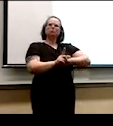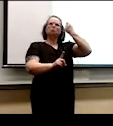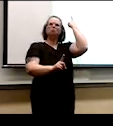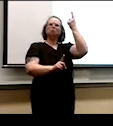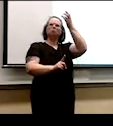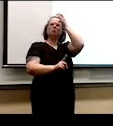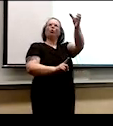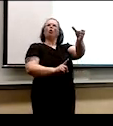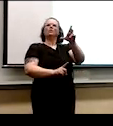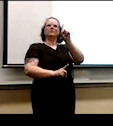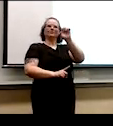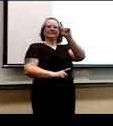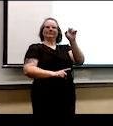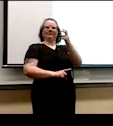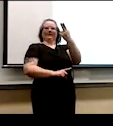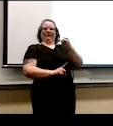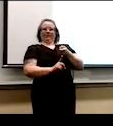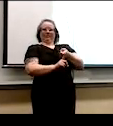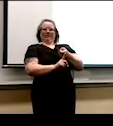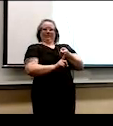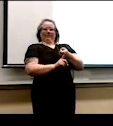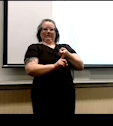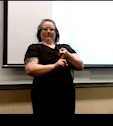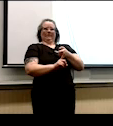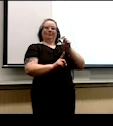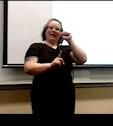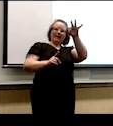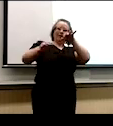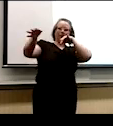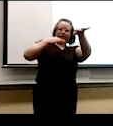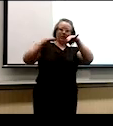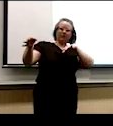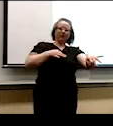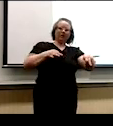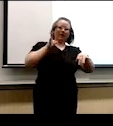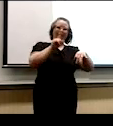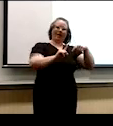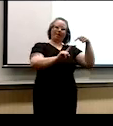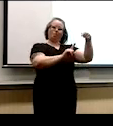option, most of them. I don't know.